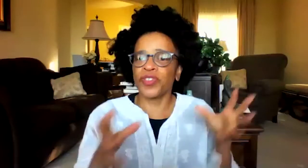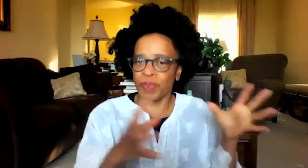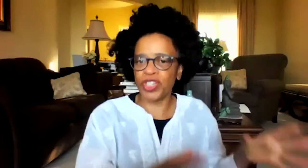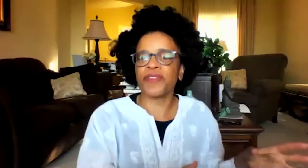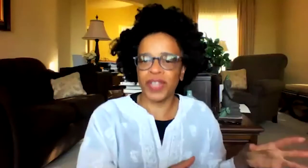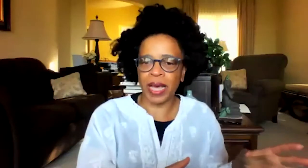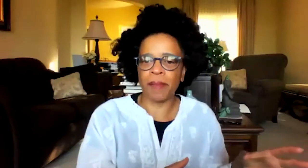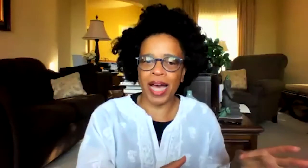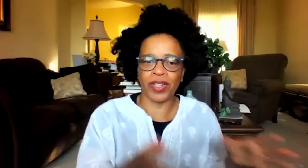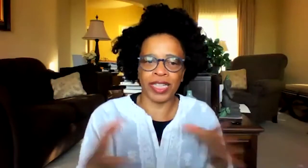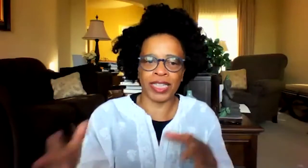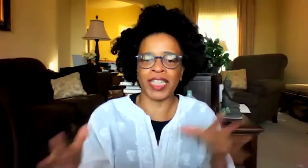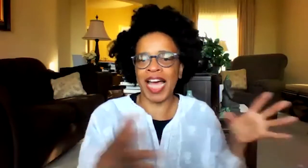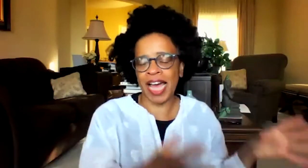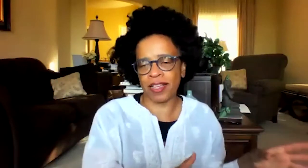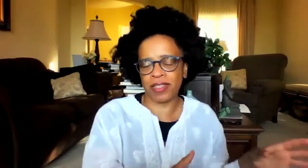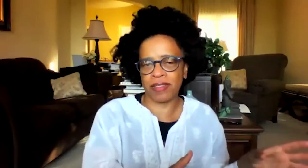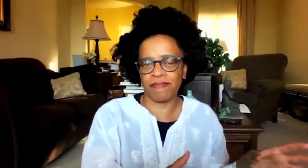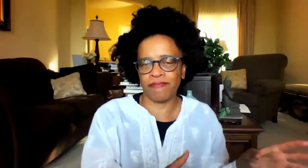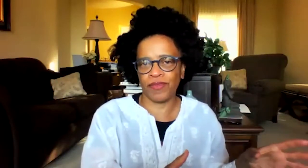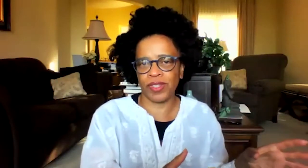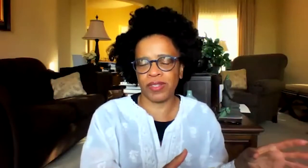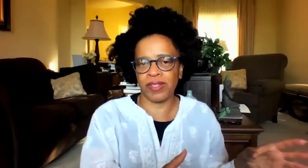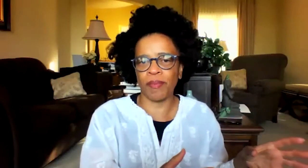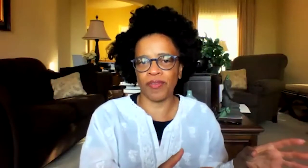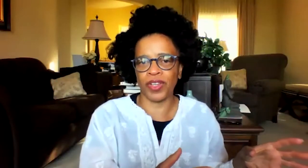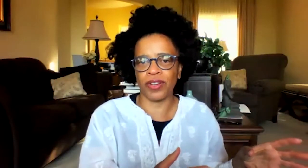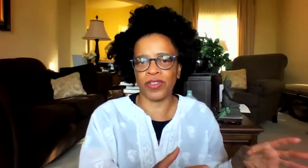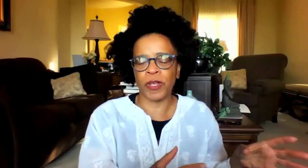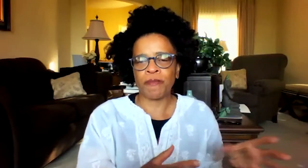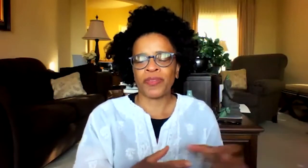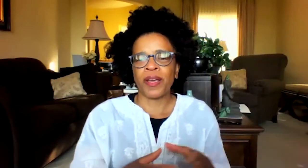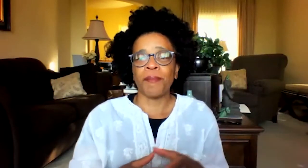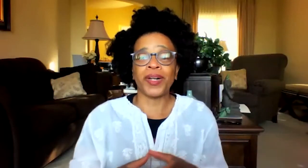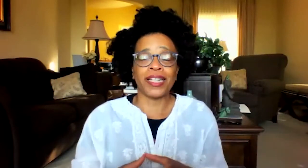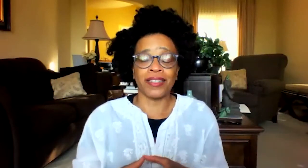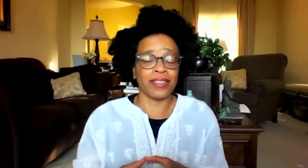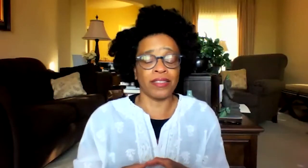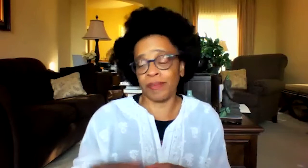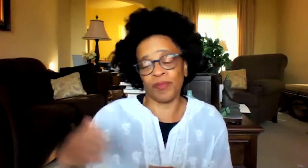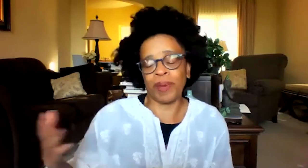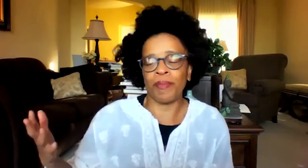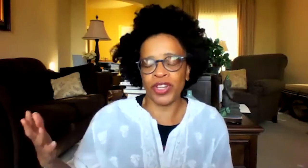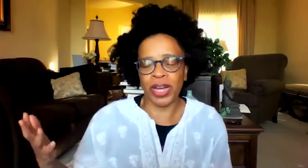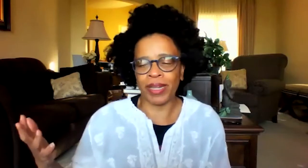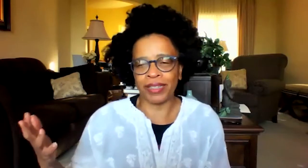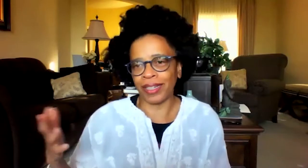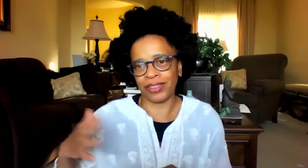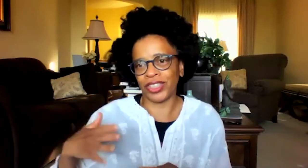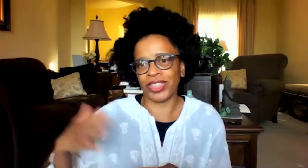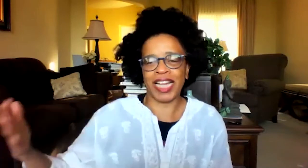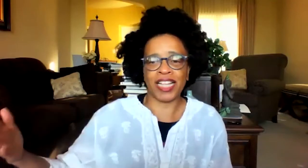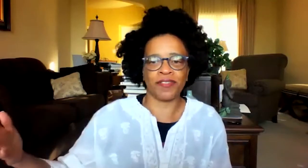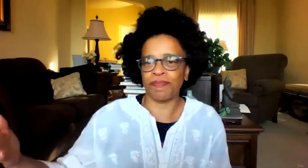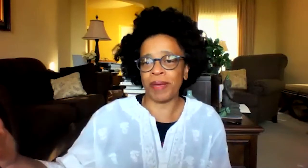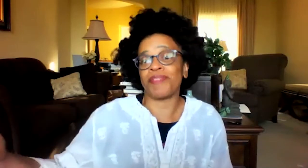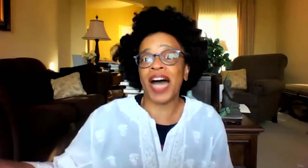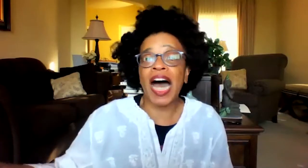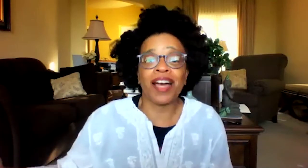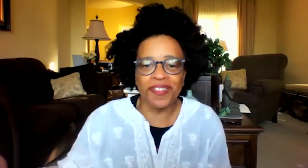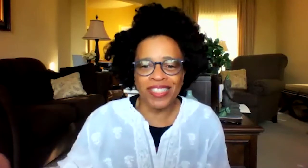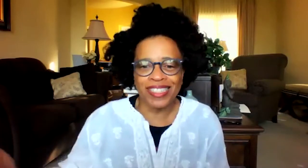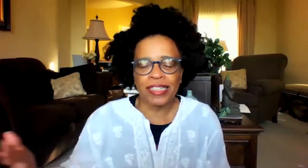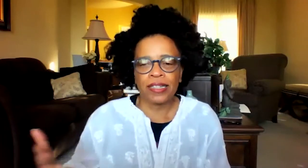And we've been shifting that pattern in the last number of years, but by which I mean like just in the last